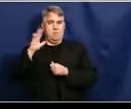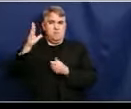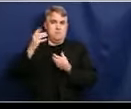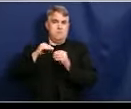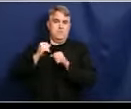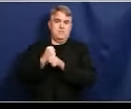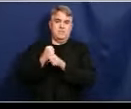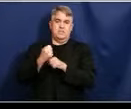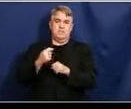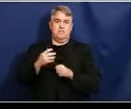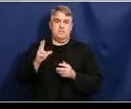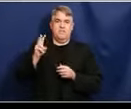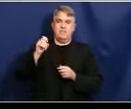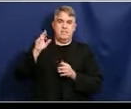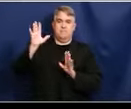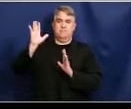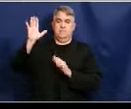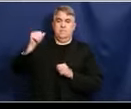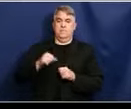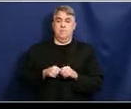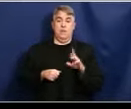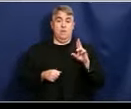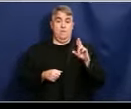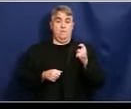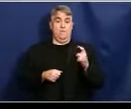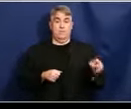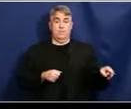buckets there. There's the initial federal